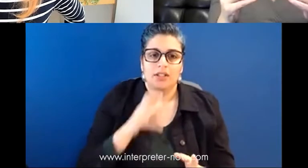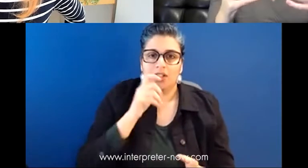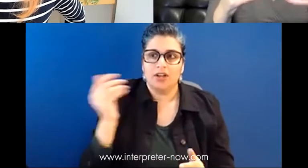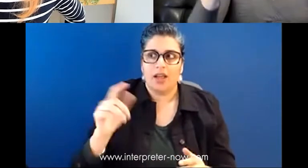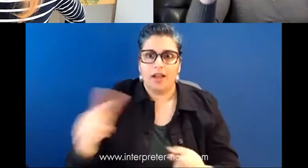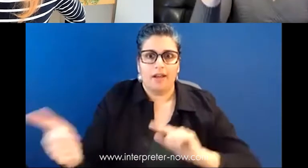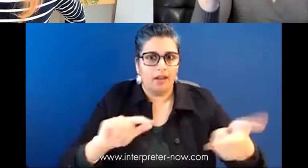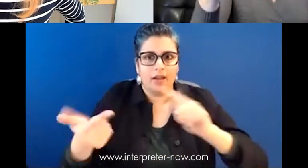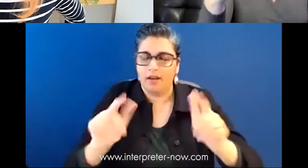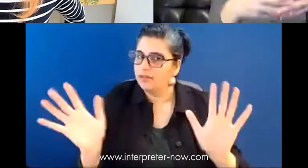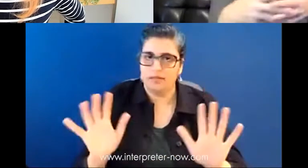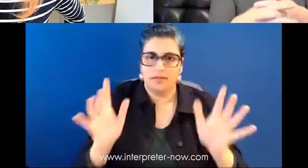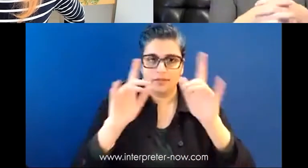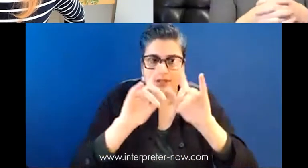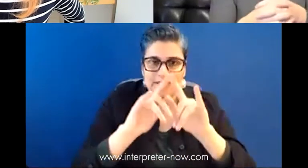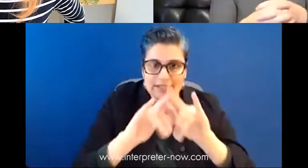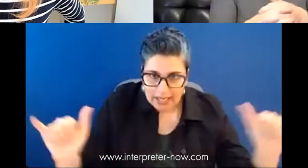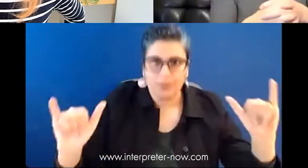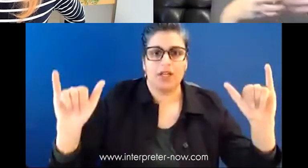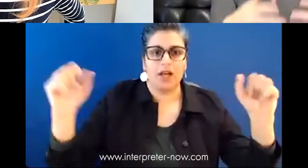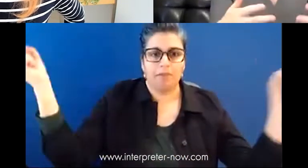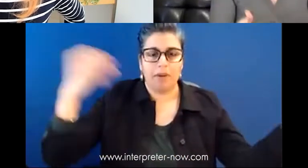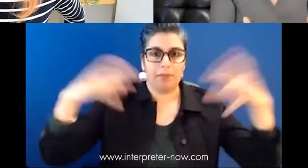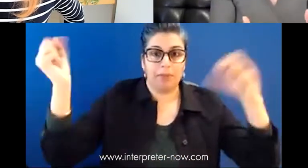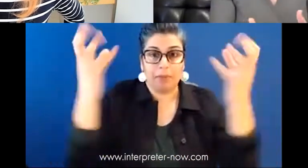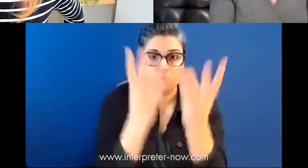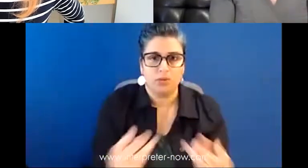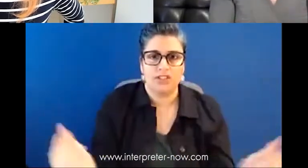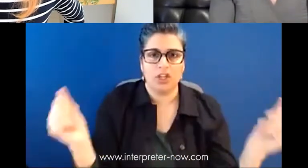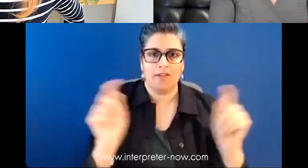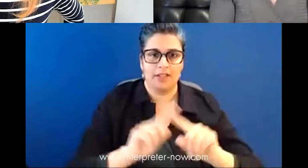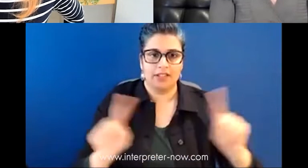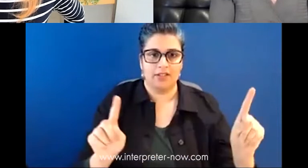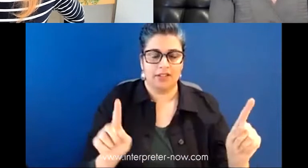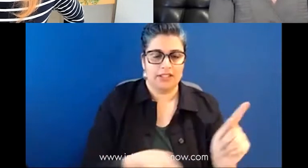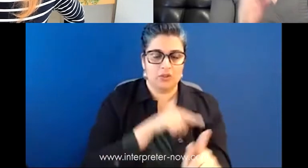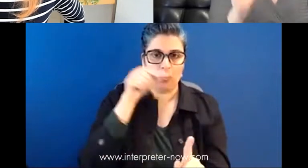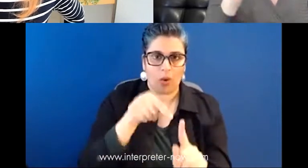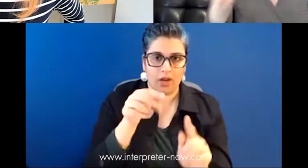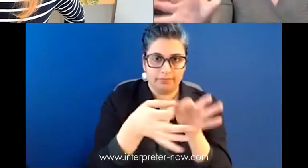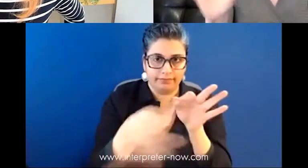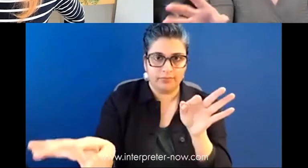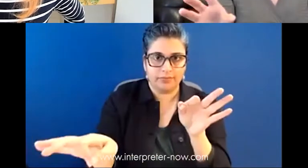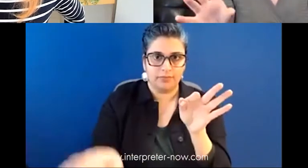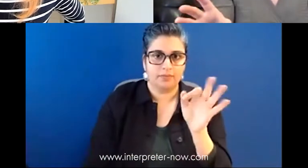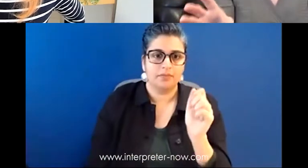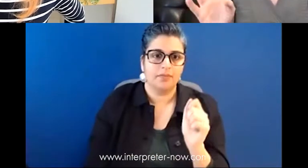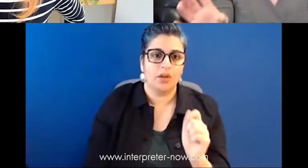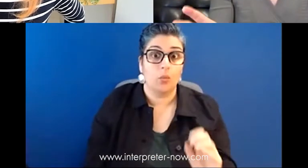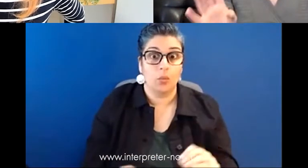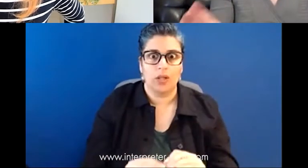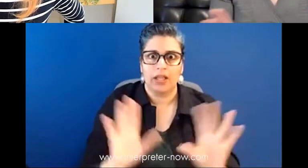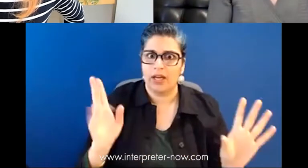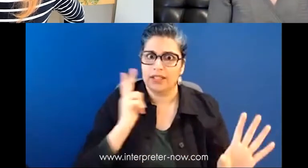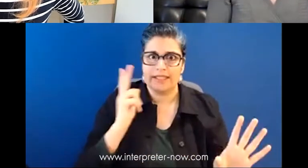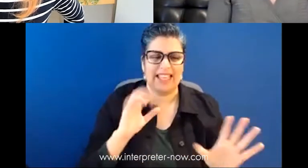turns. You're resolving your differences down into an explicit statement. We clearly see value in